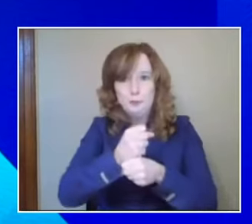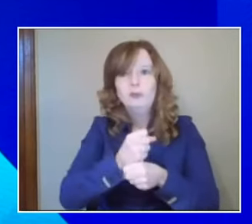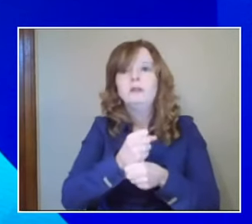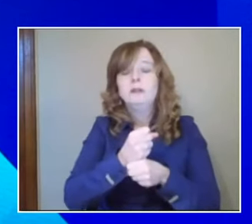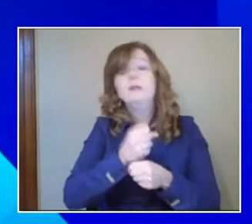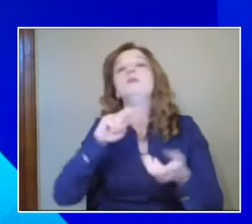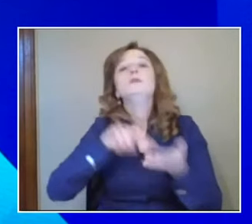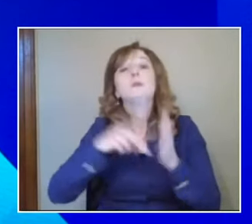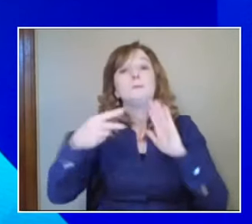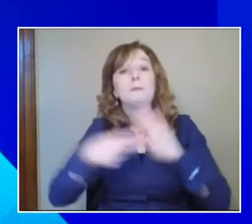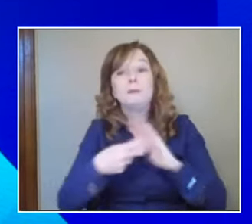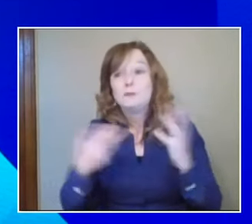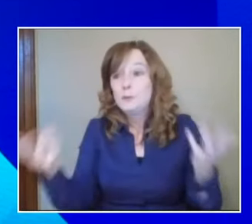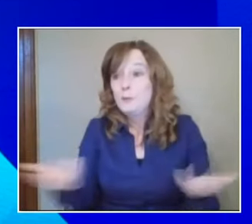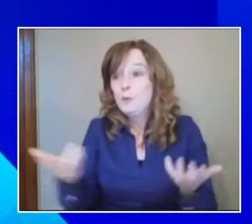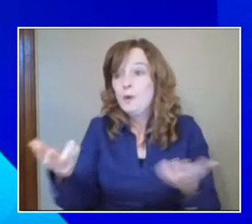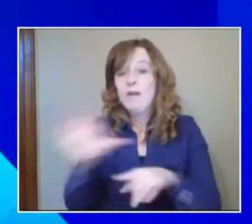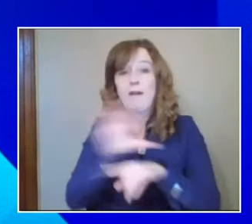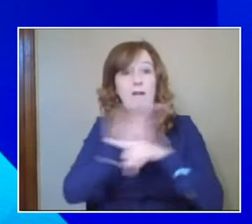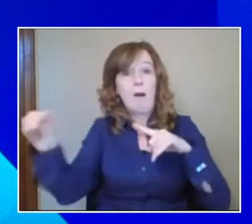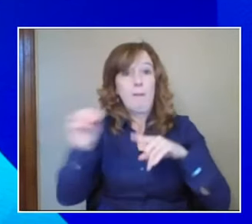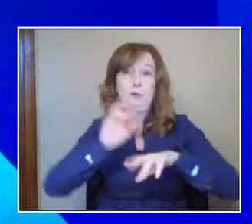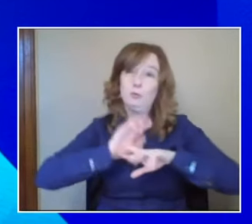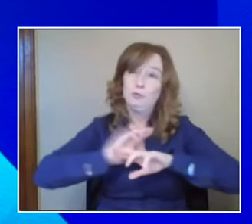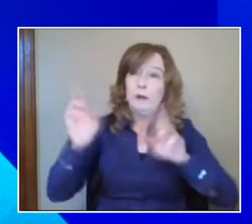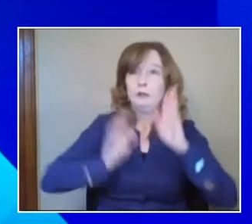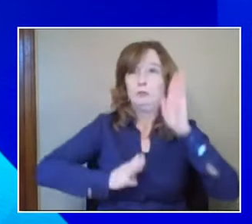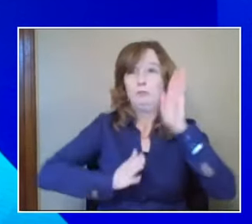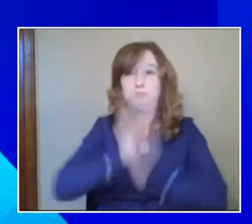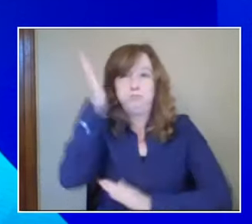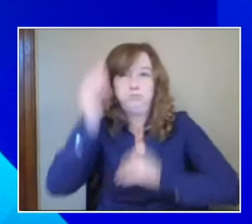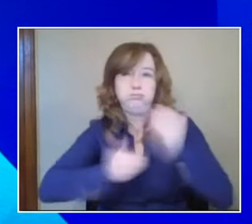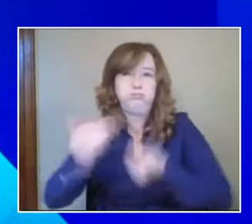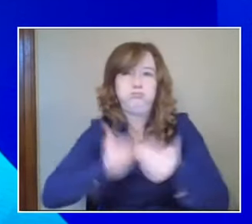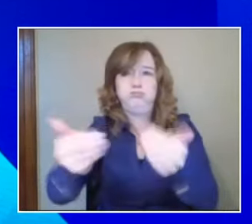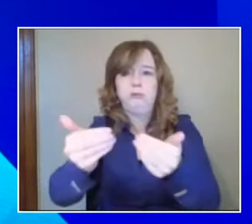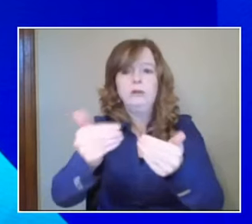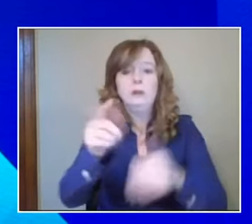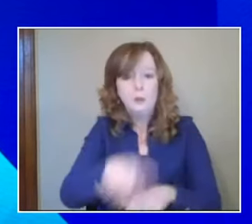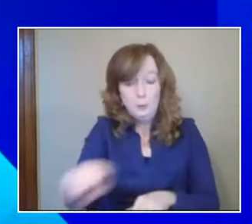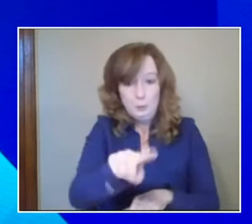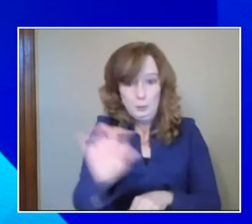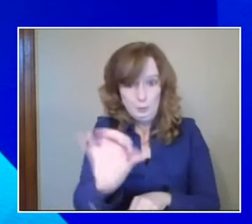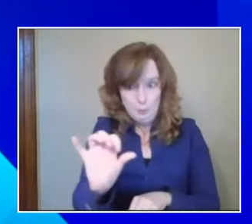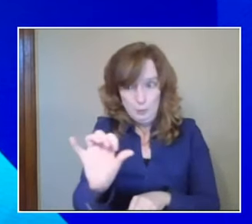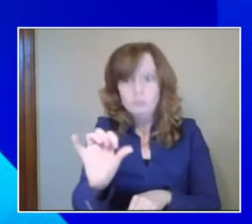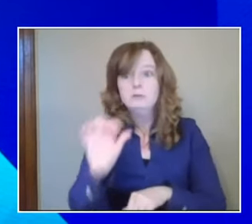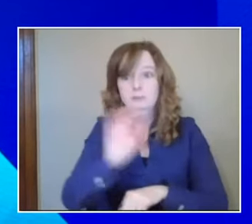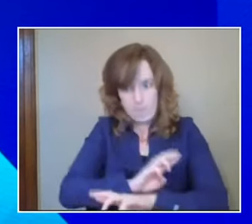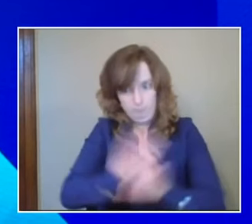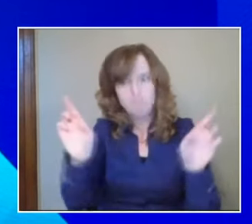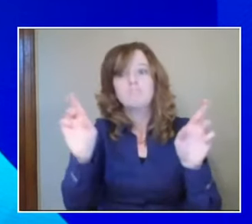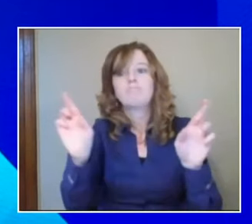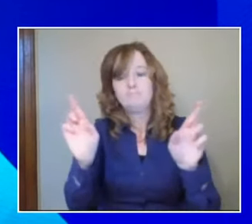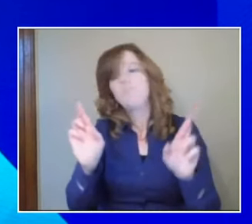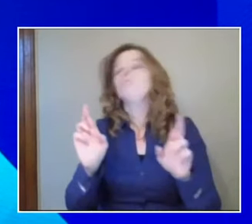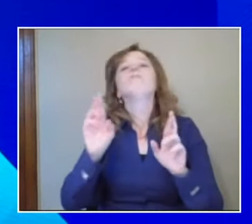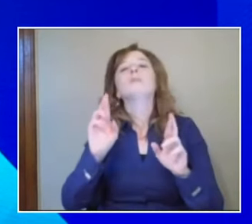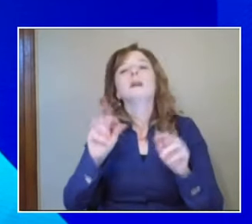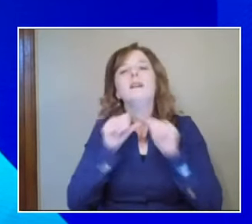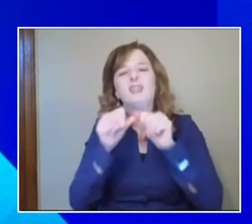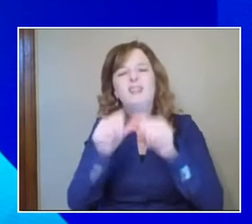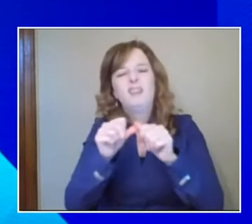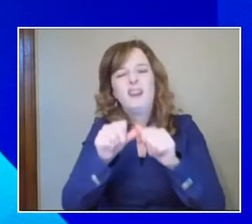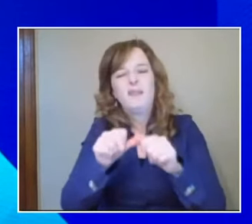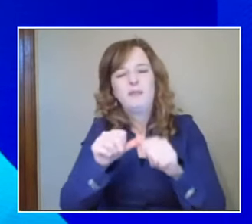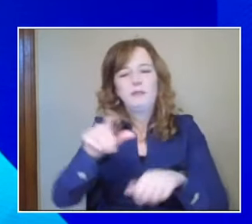you can't either. My advice? Be a lifelong learner. People often ask me how I stay